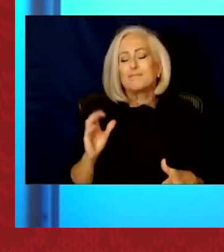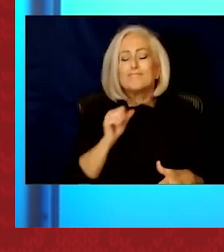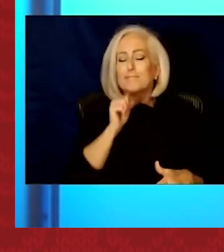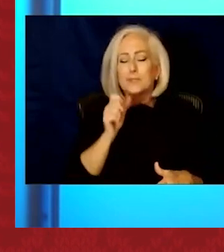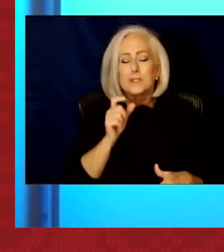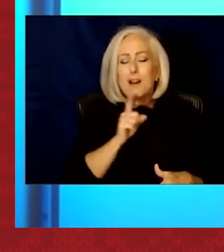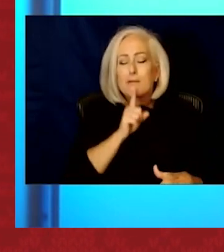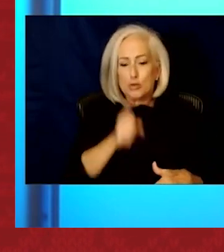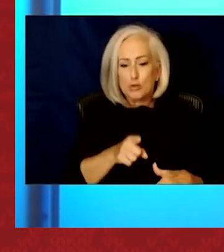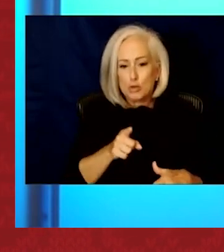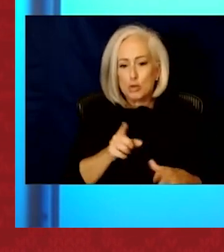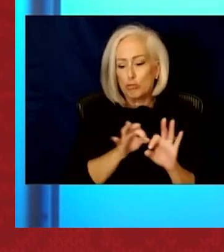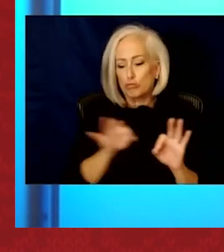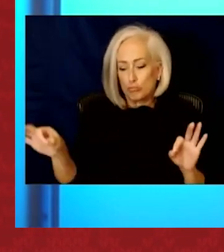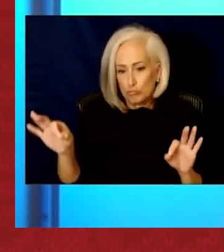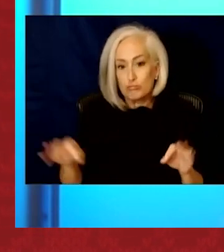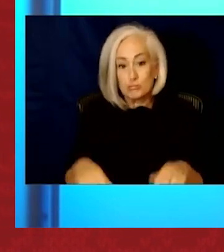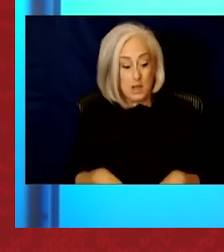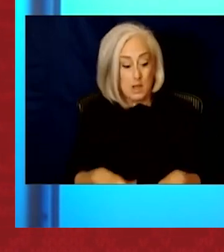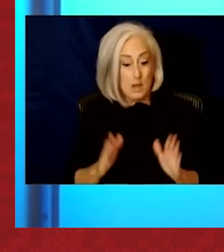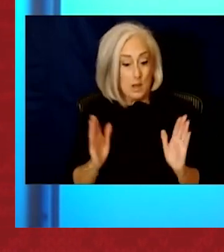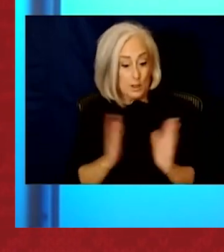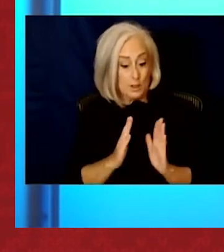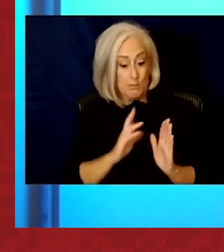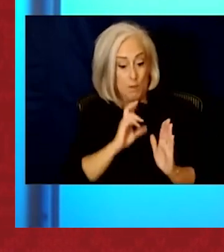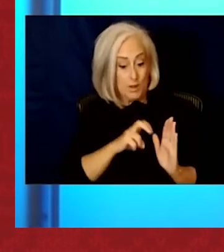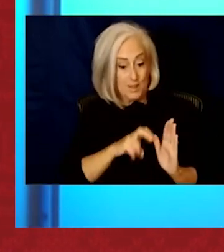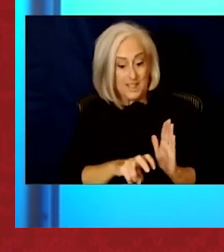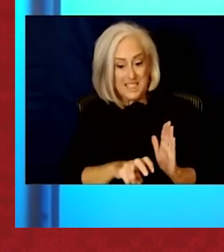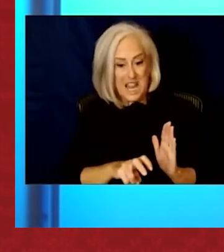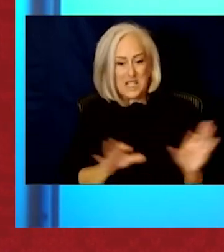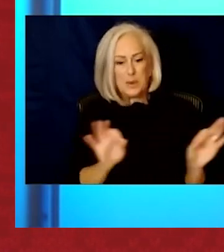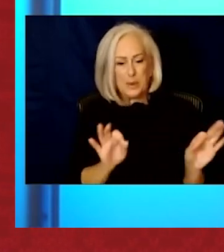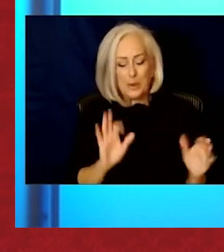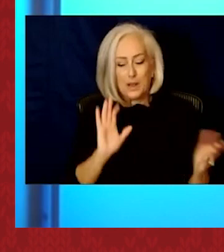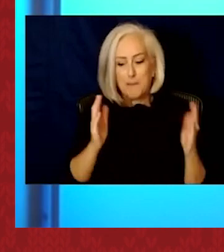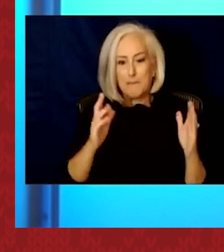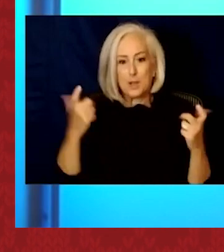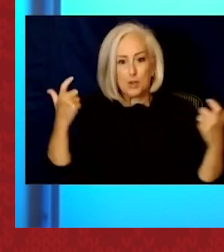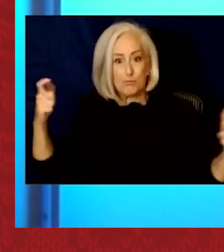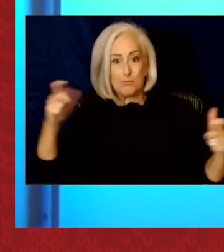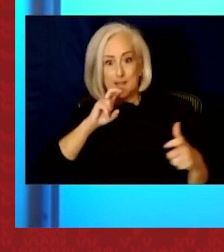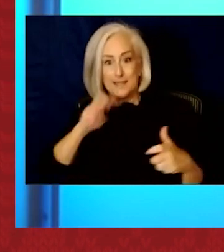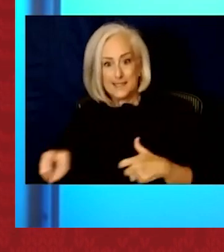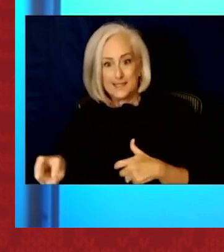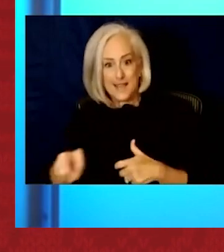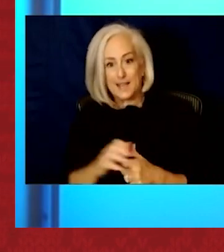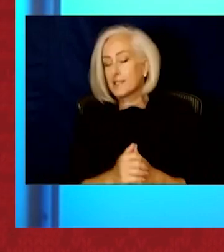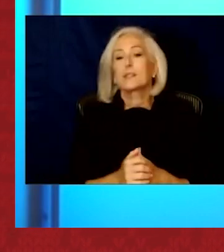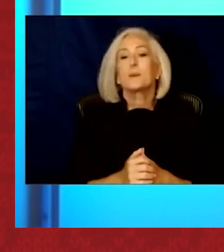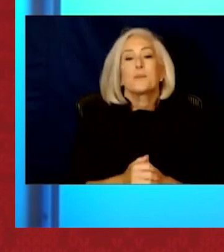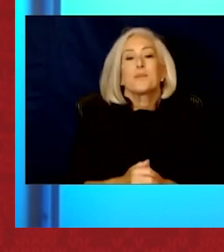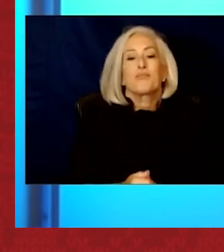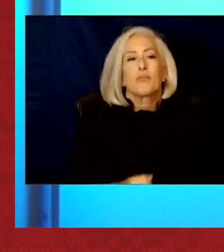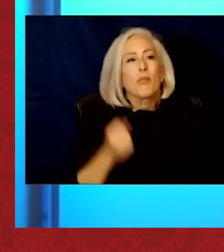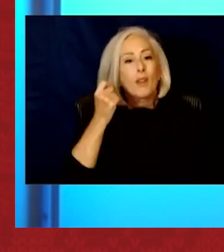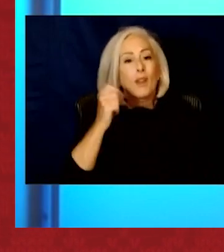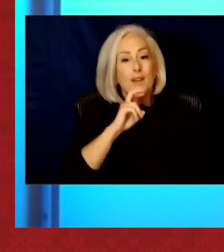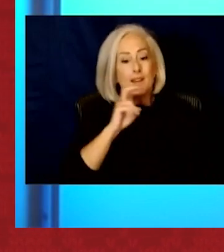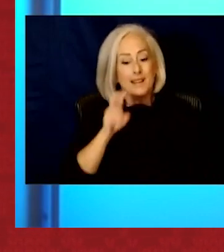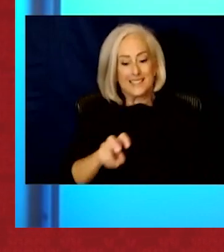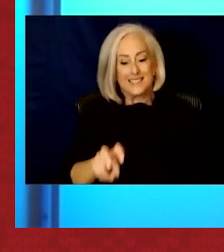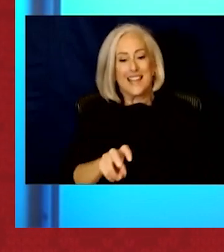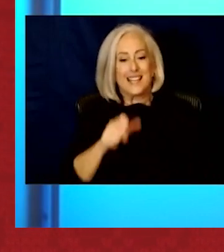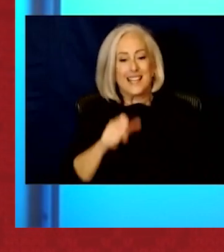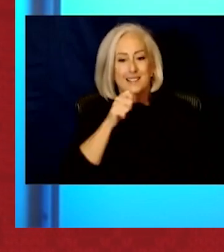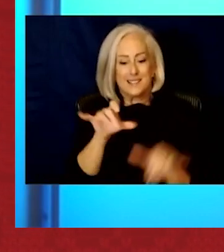get sicker because it's a dose event. It's basically, the snake doesn't really measure you out. The snake will apply about the same